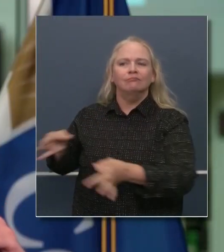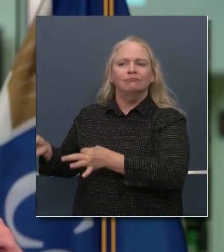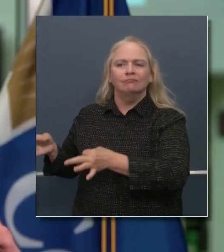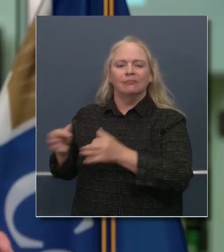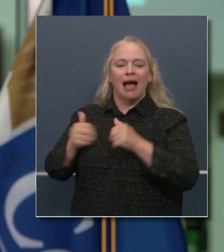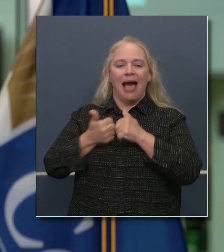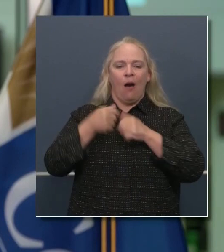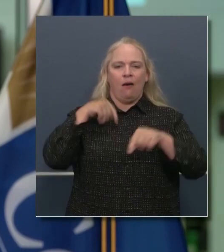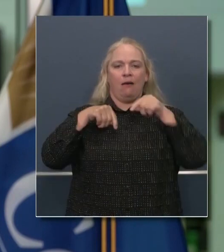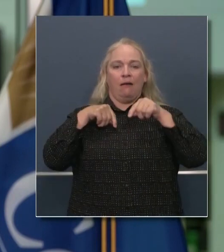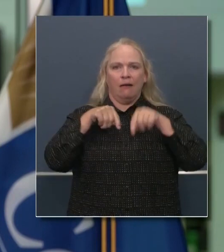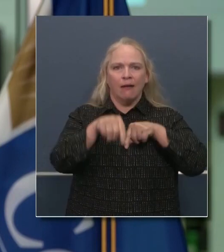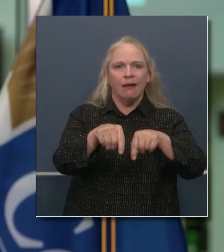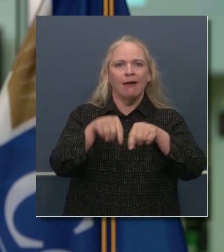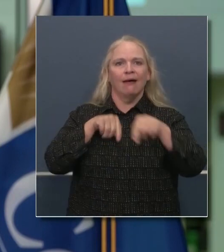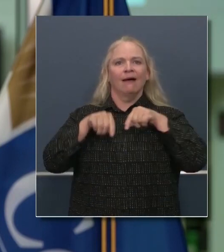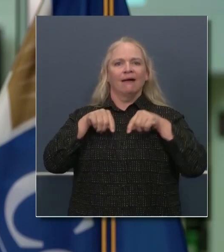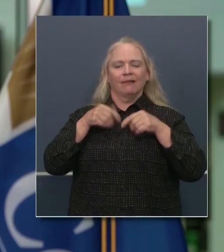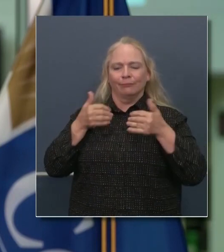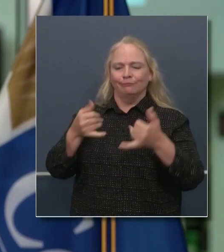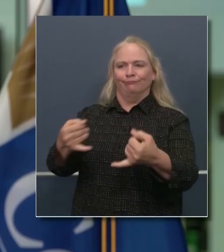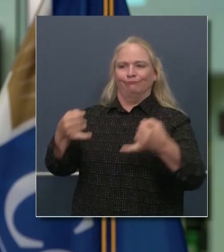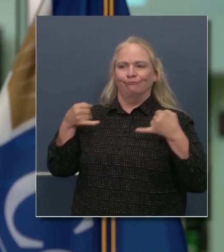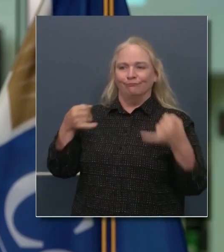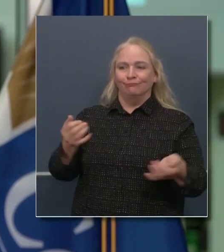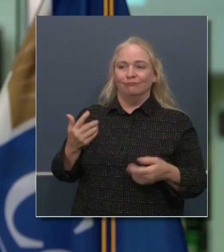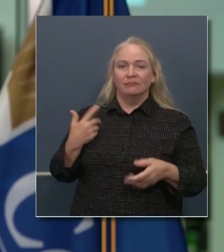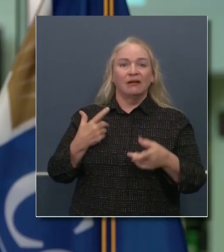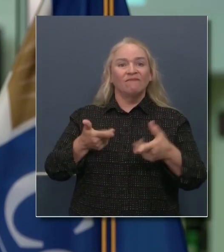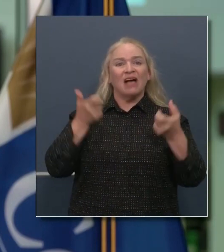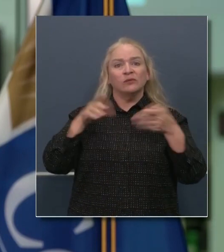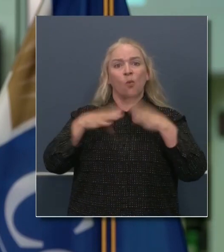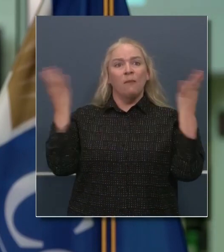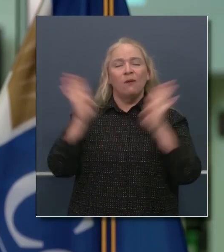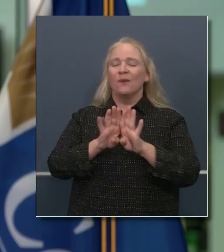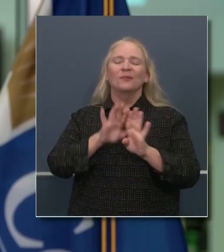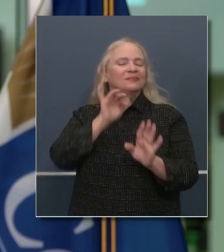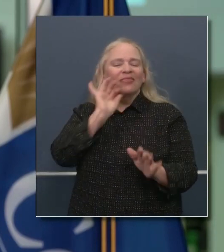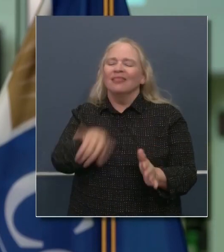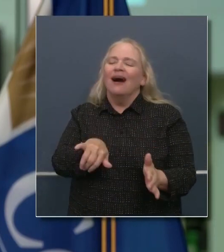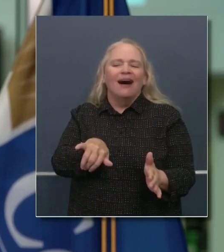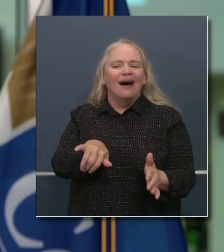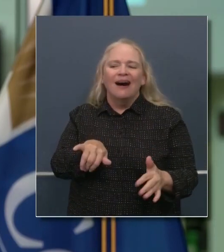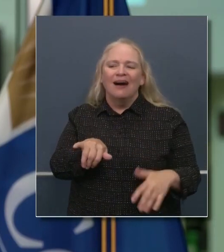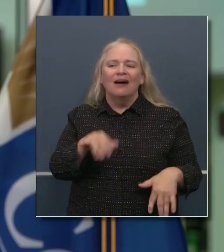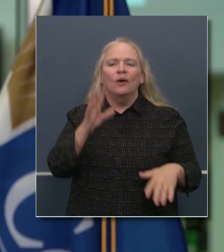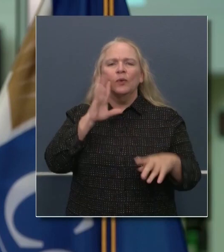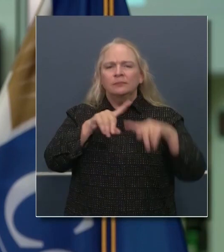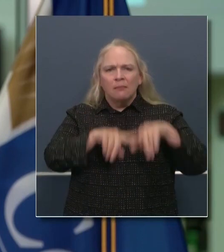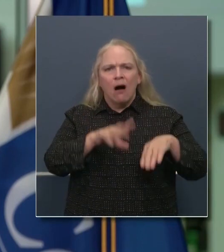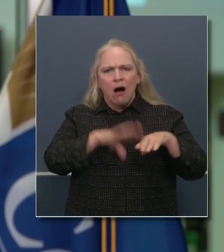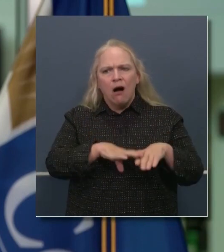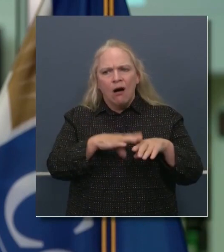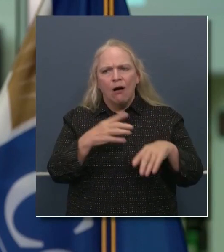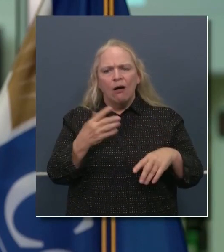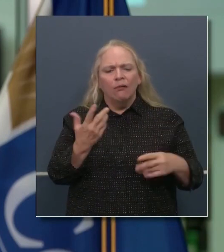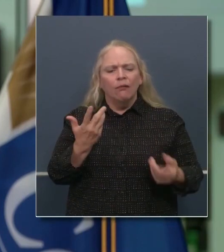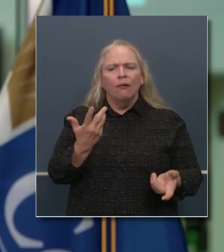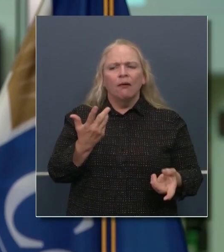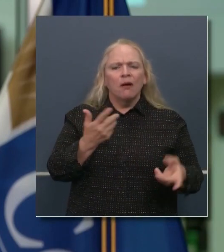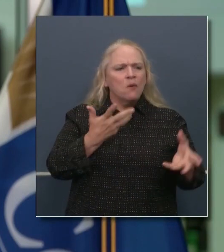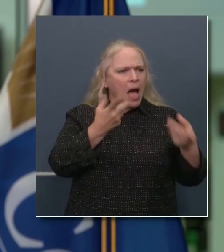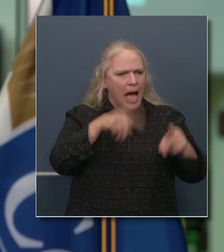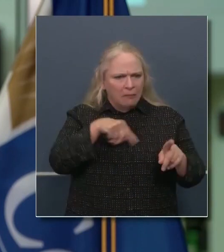open economy, or off, shut down, but a dimmer switch, looking at conditions throughout the nation's most